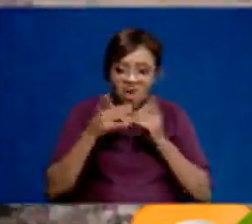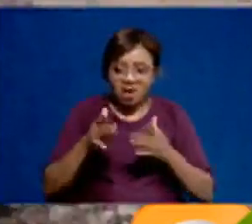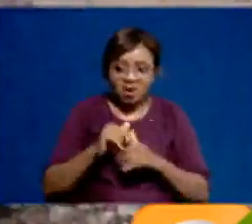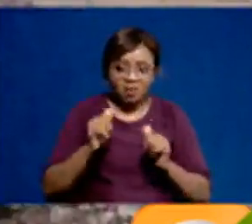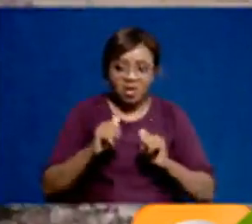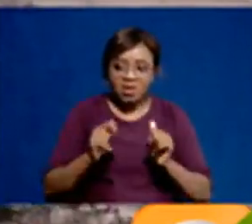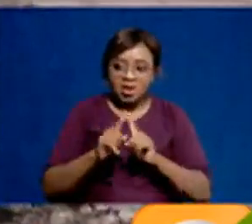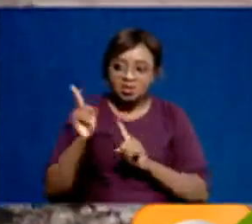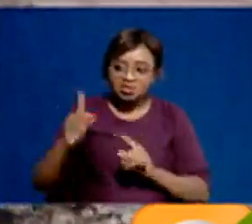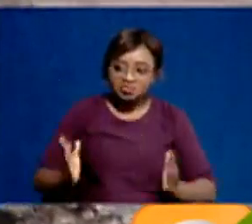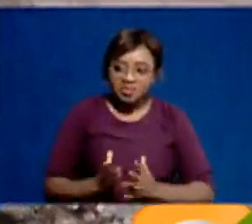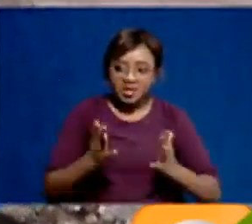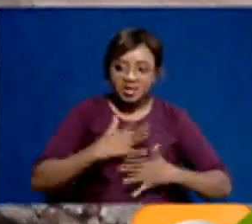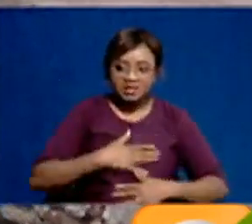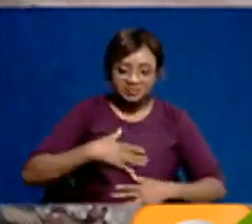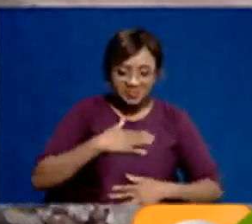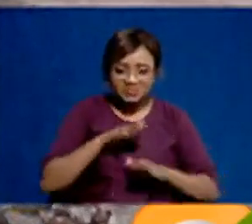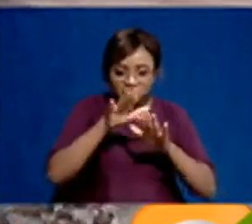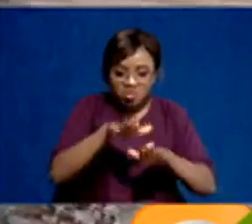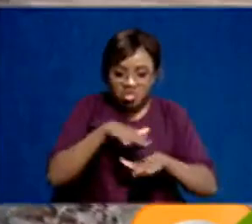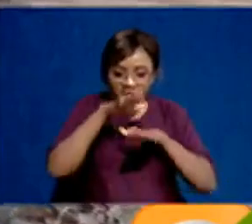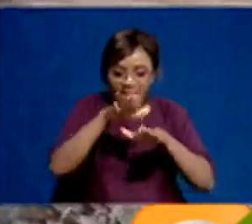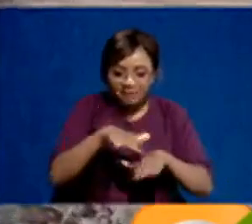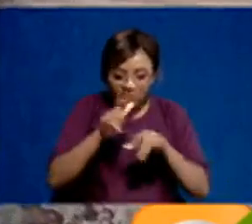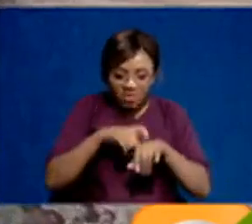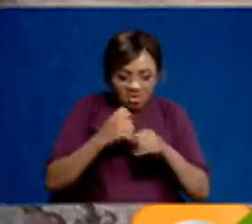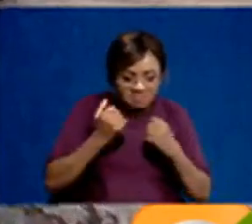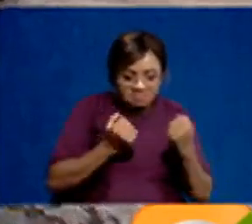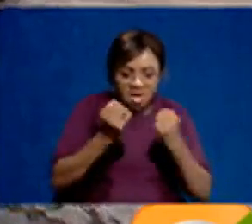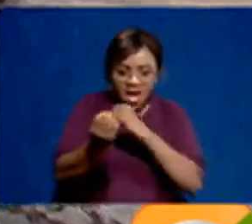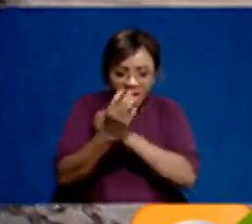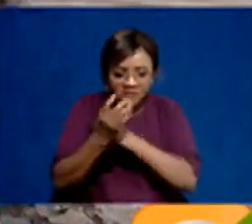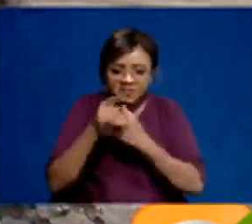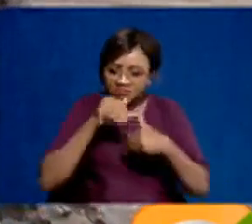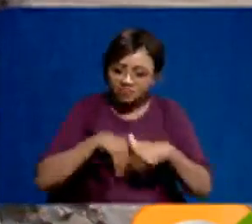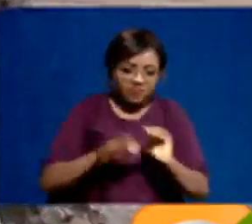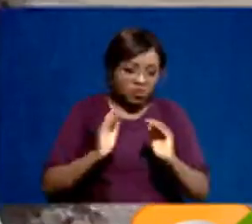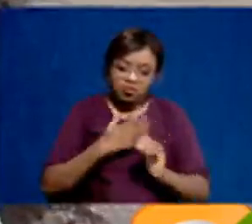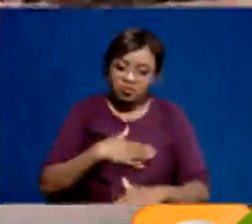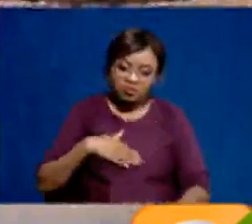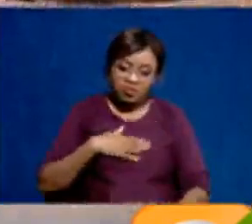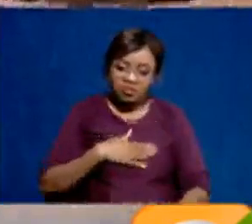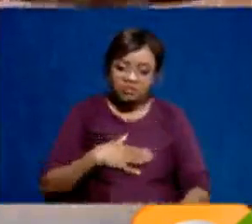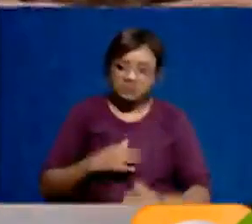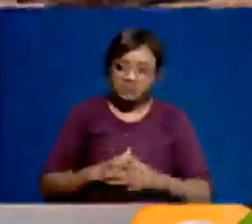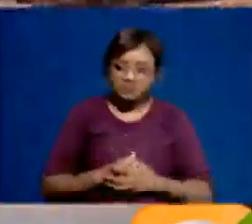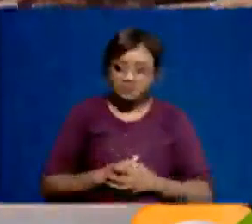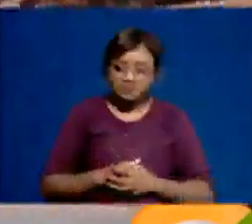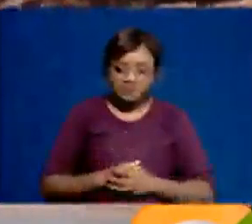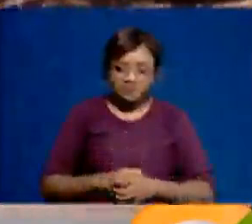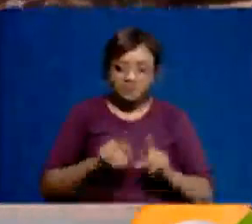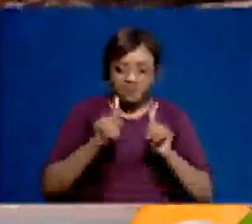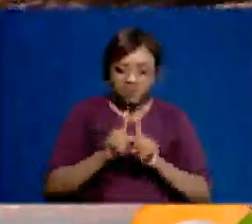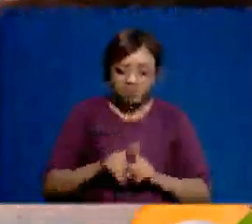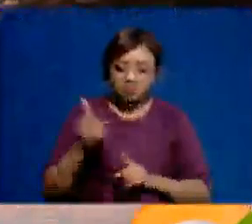team urging motorists to exercise caution and pay attention to advisories in case of heavy rains. In a forecast issued by the